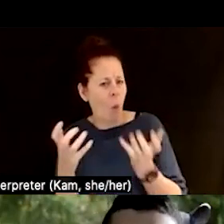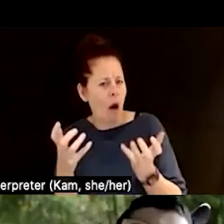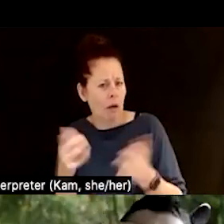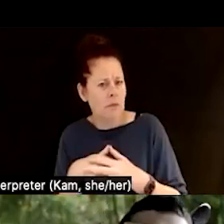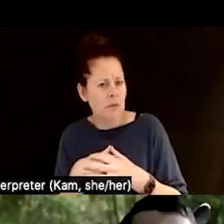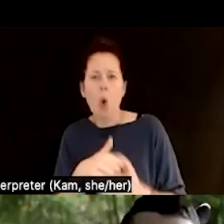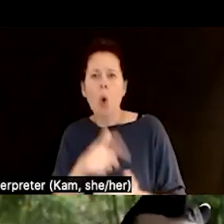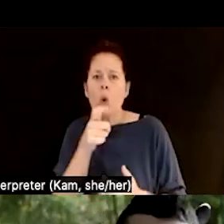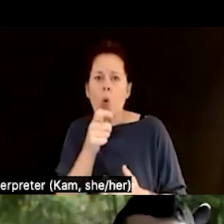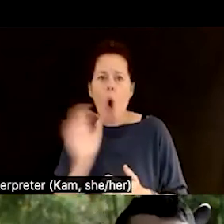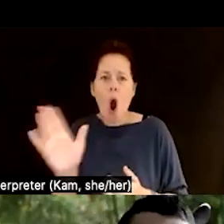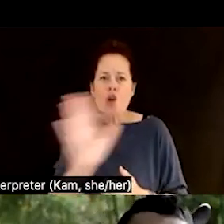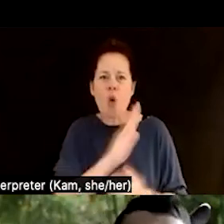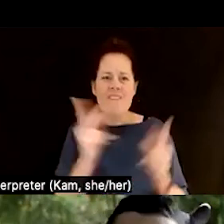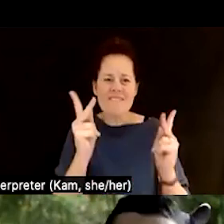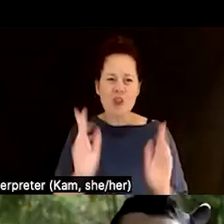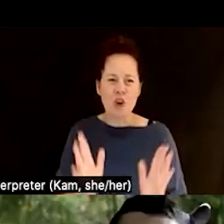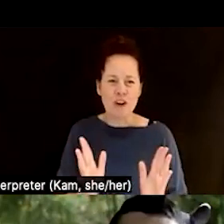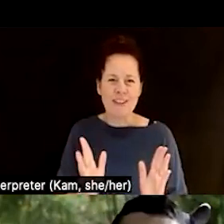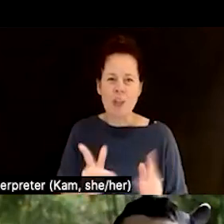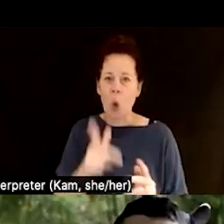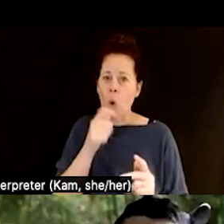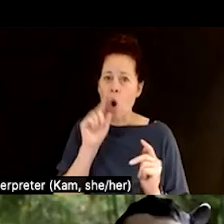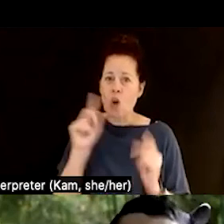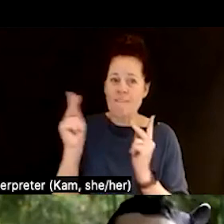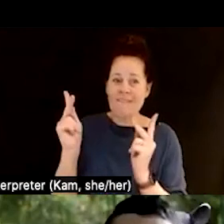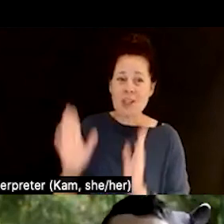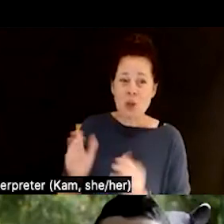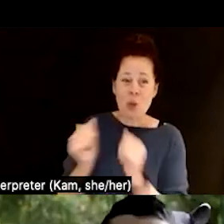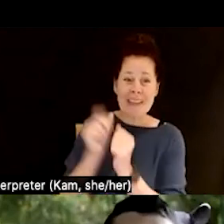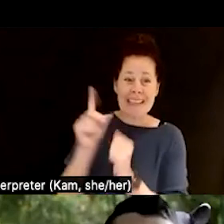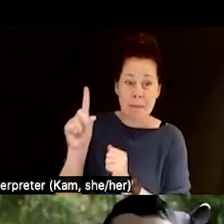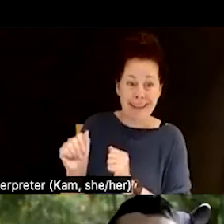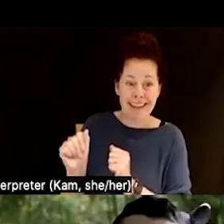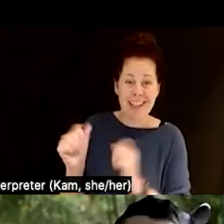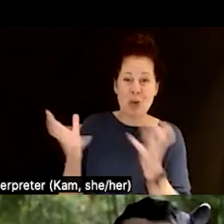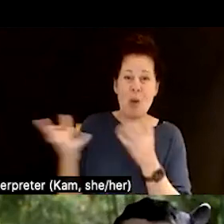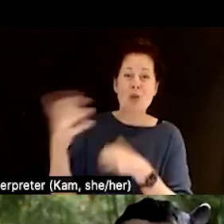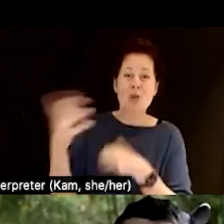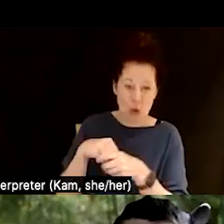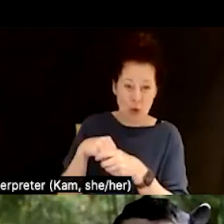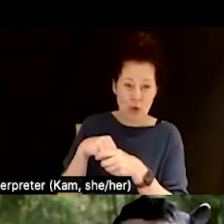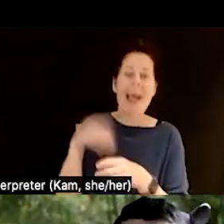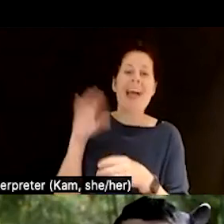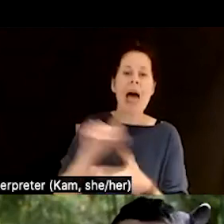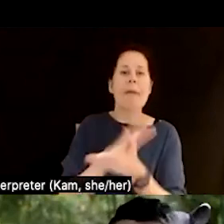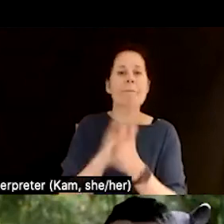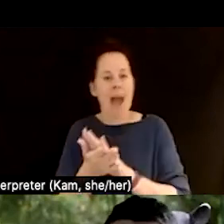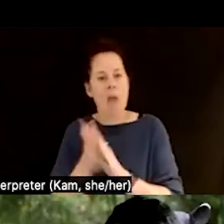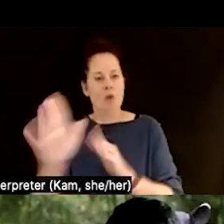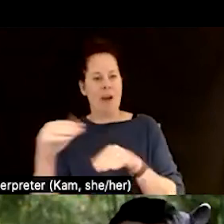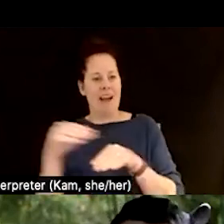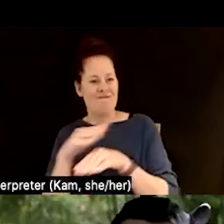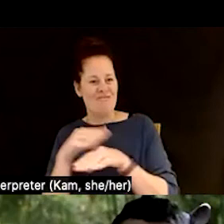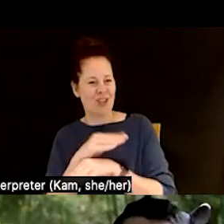are your guests and who are the guests with disabilities that you're trying to include, and create that around your advisory council, and